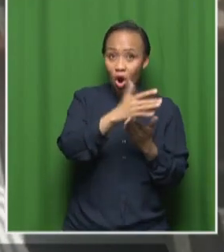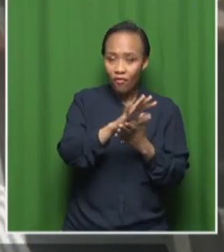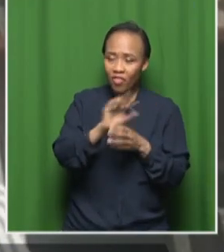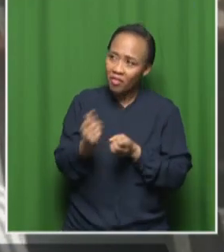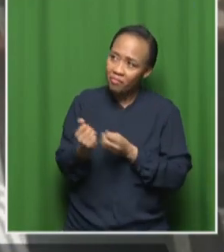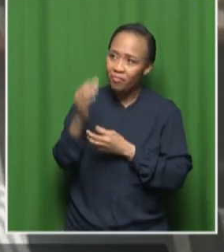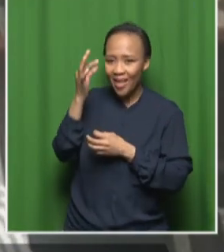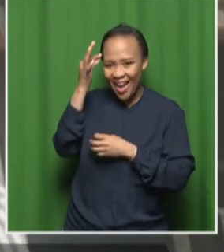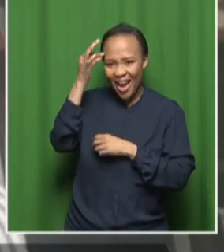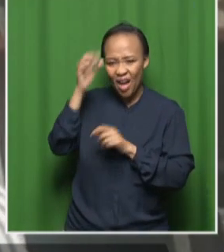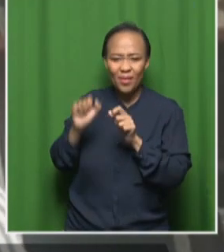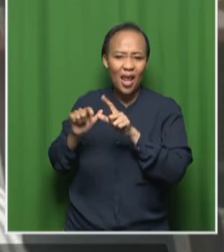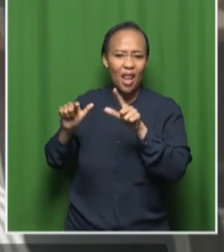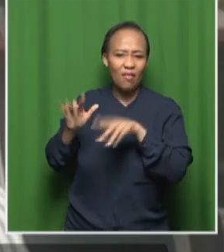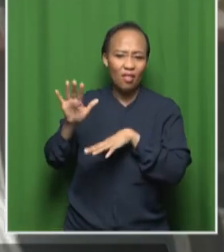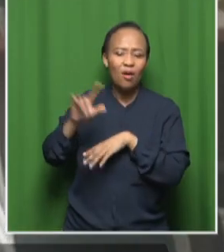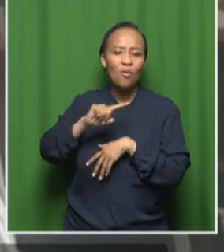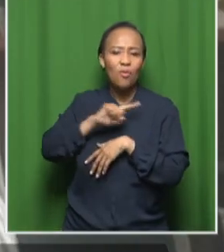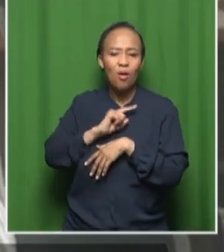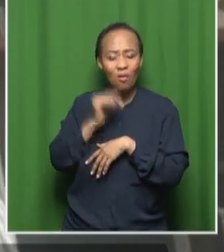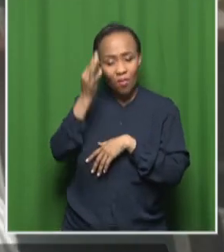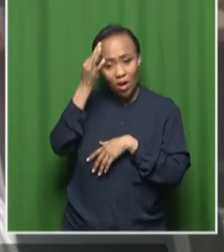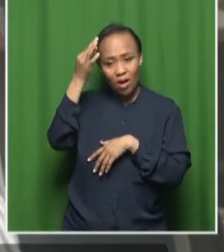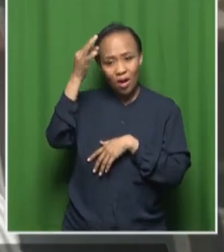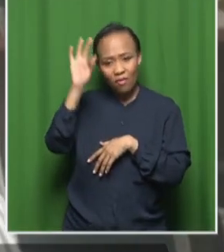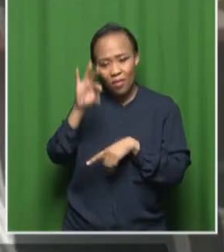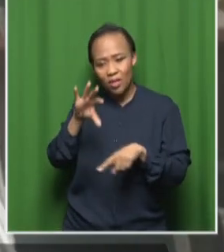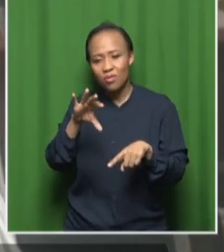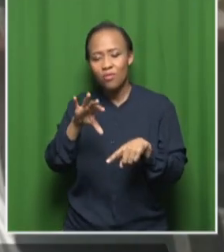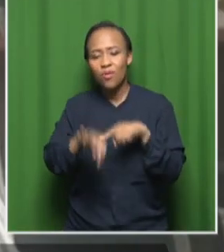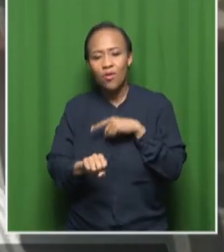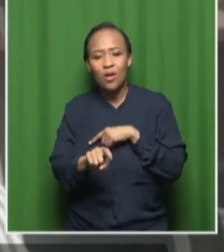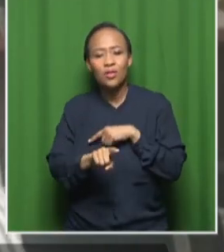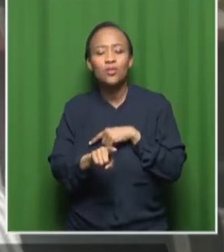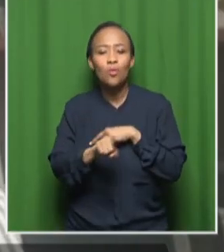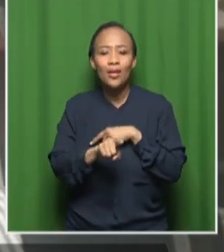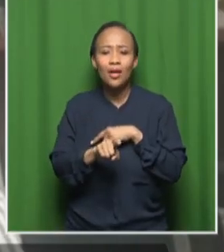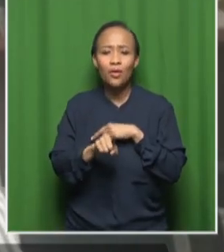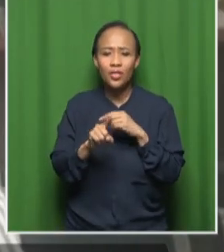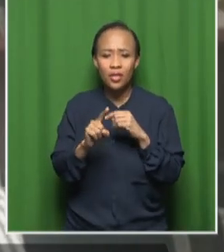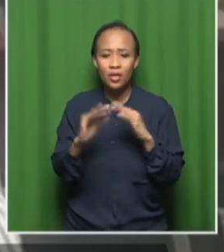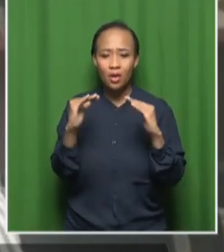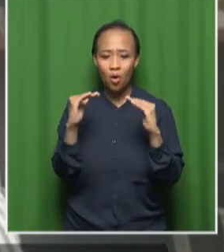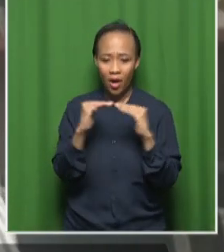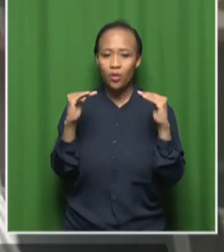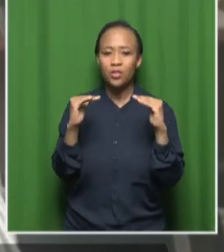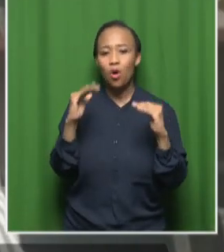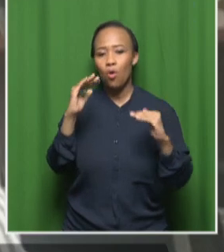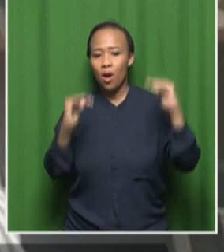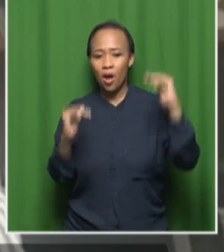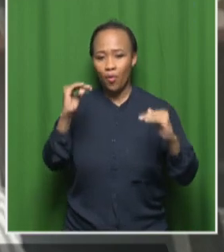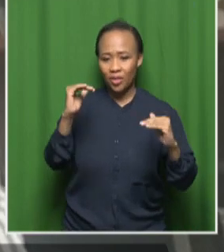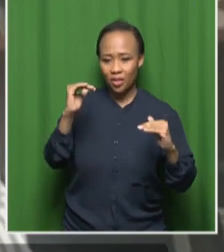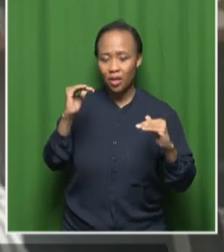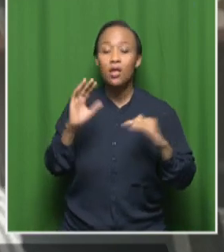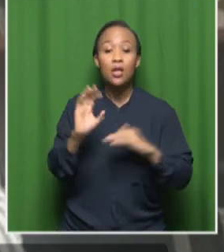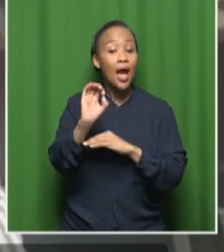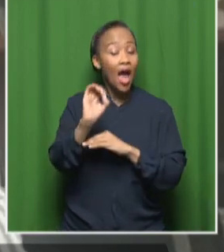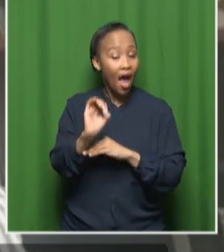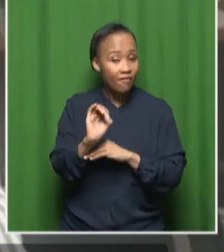because the government has recognized that there is inequity in some of the decisions made by the school governing